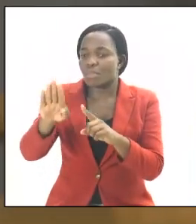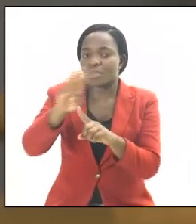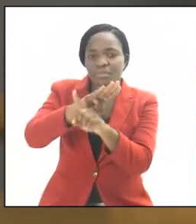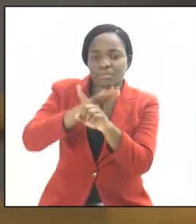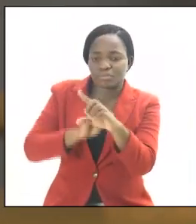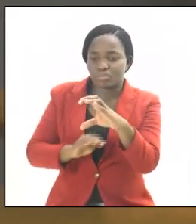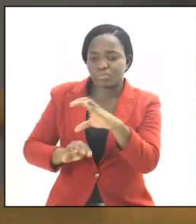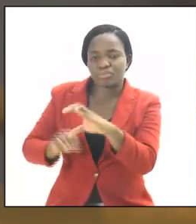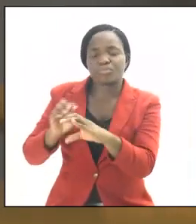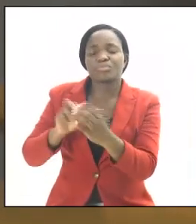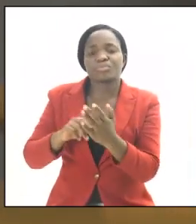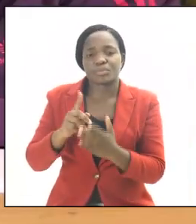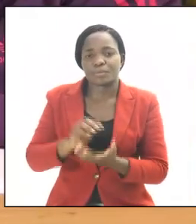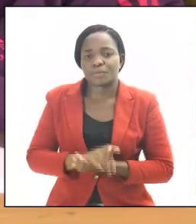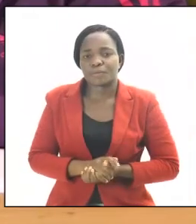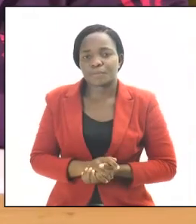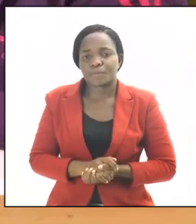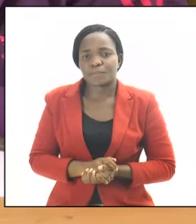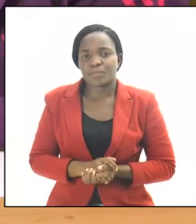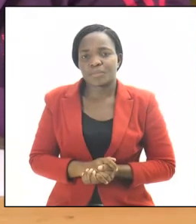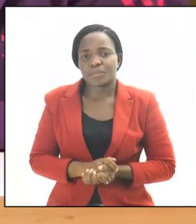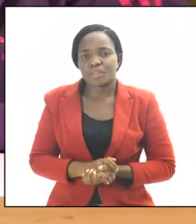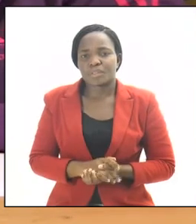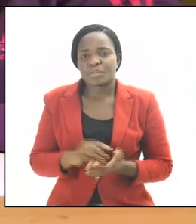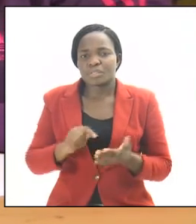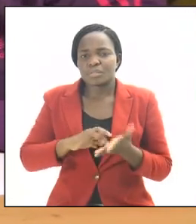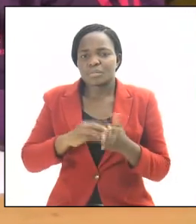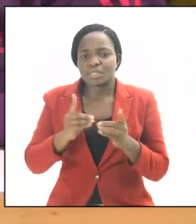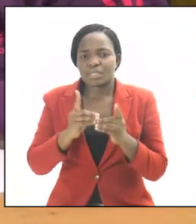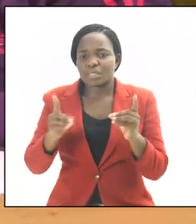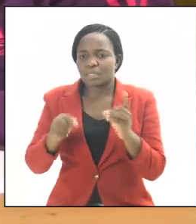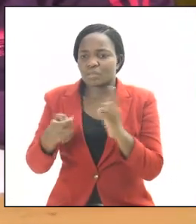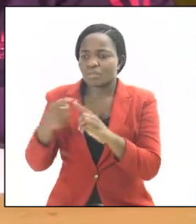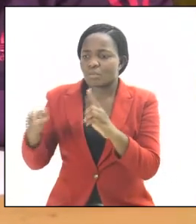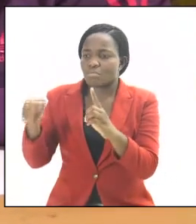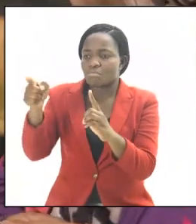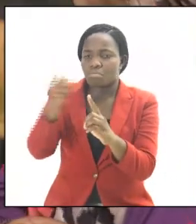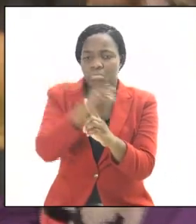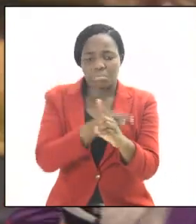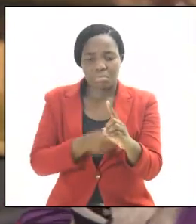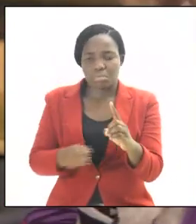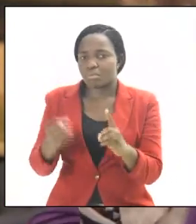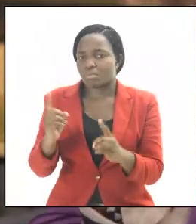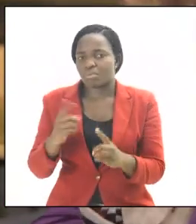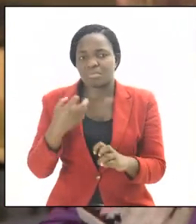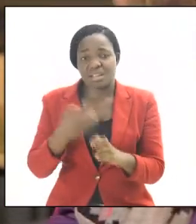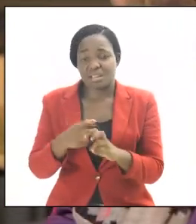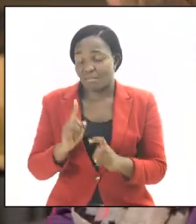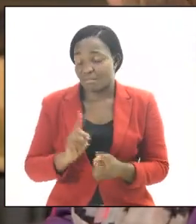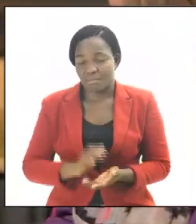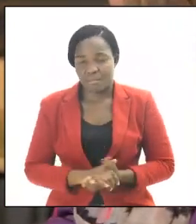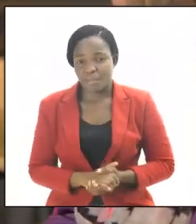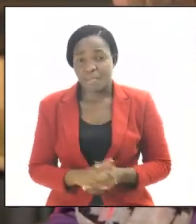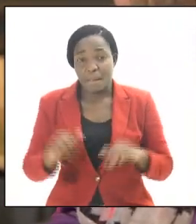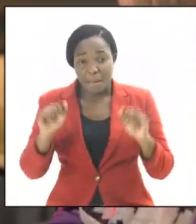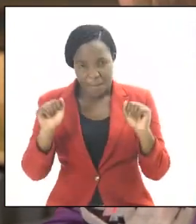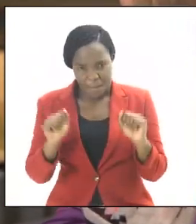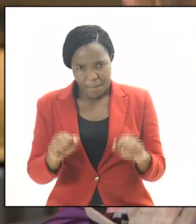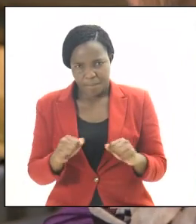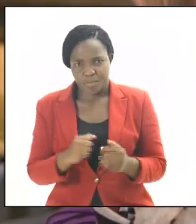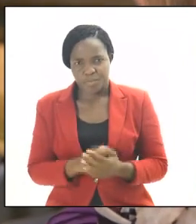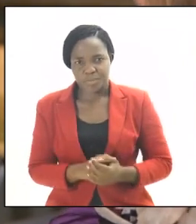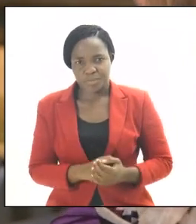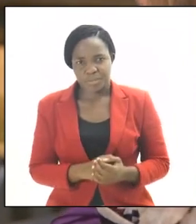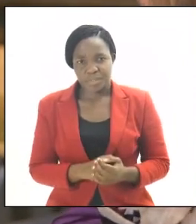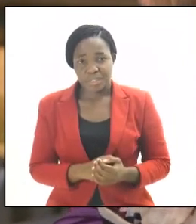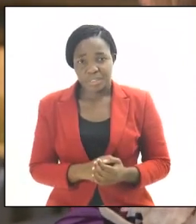Well, perimeter just means the distance around a figure. It's not that hard. Yes, I always tell myself there's a little